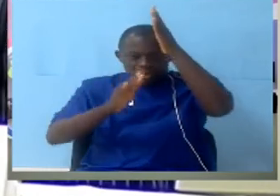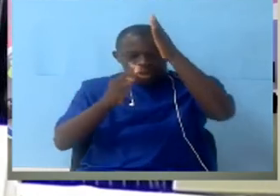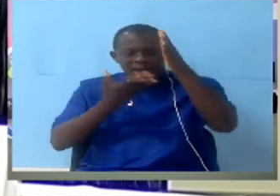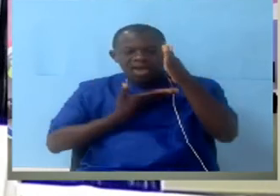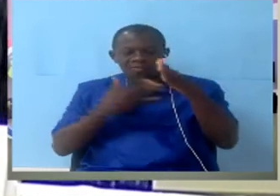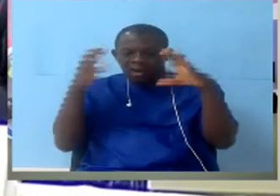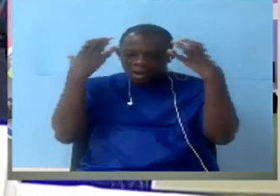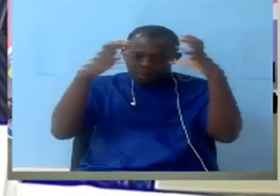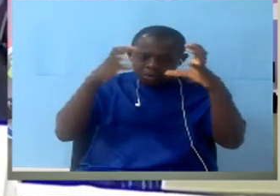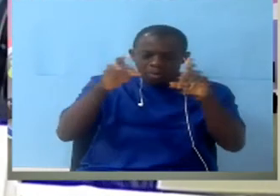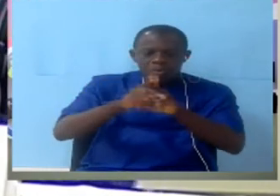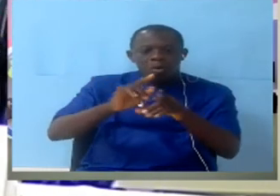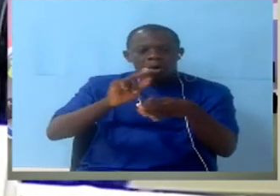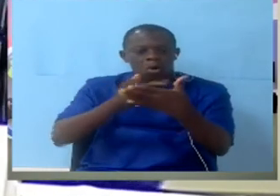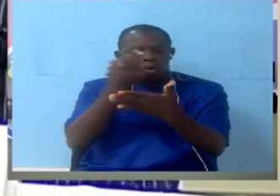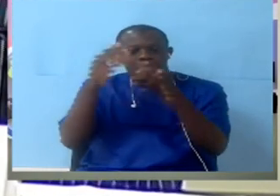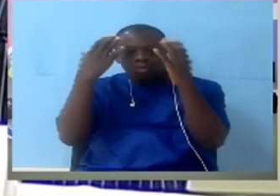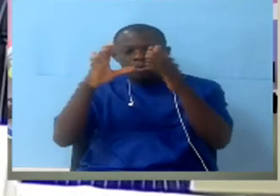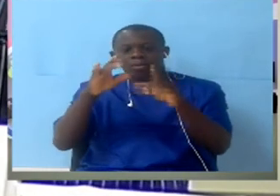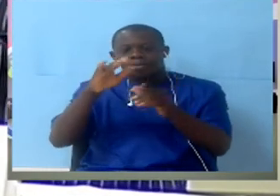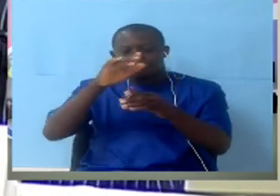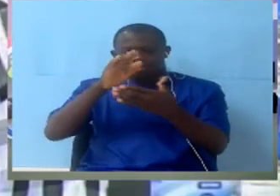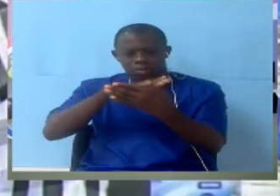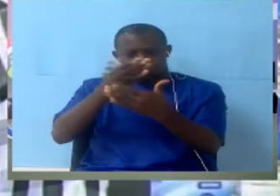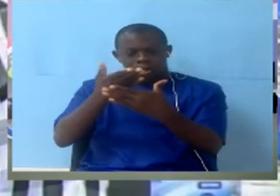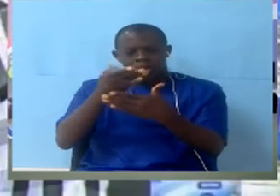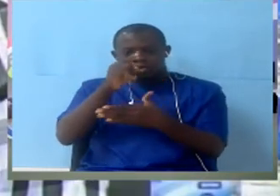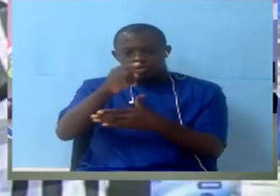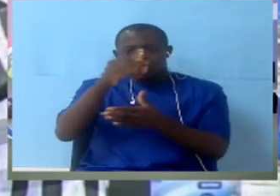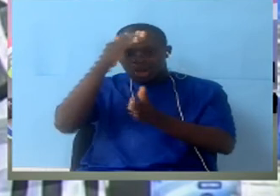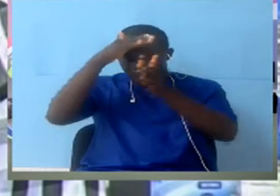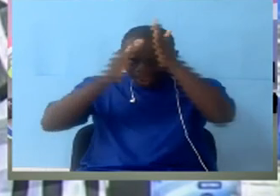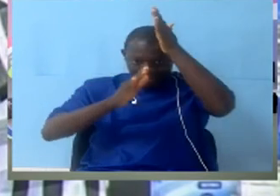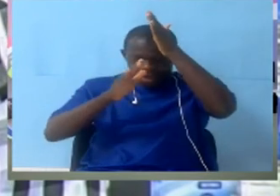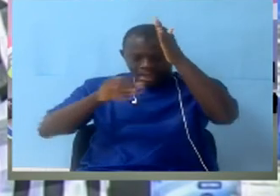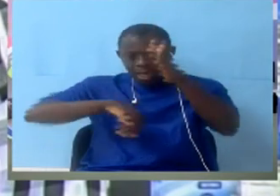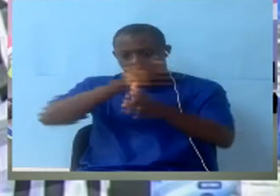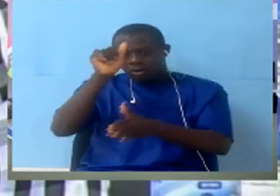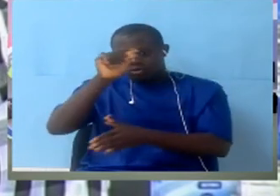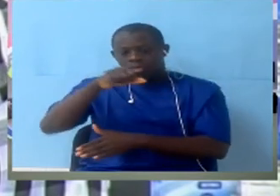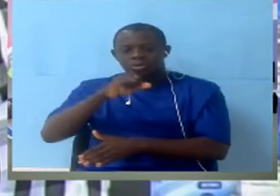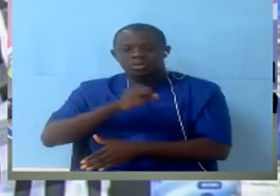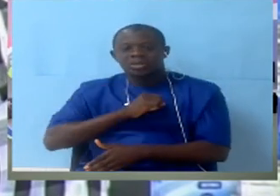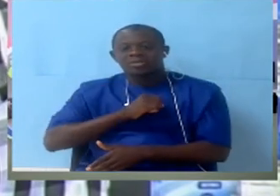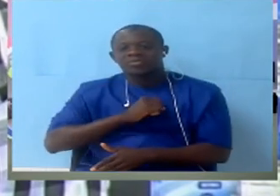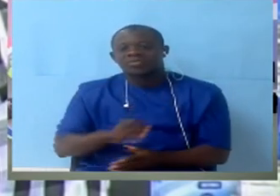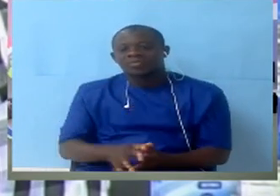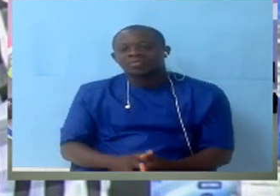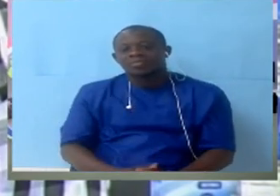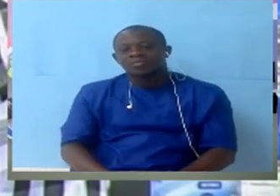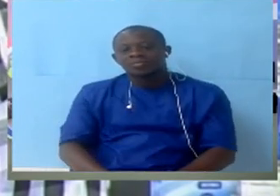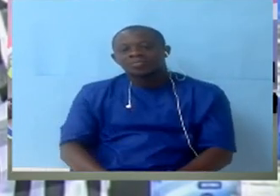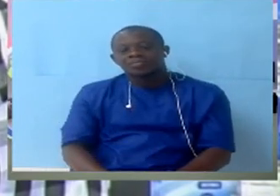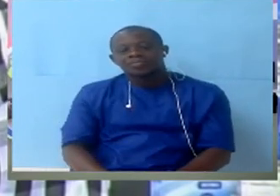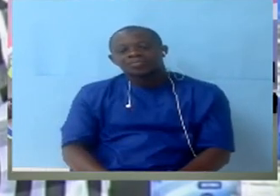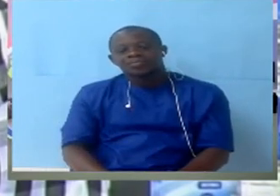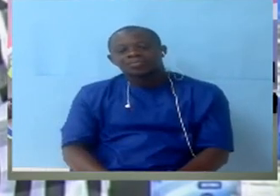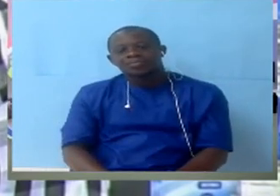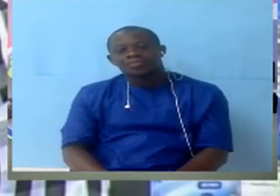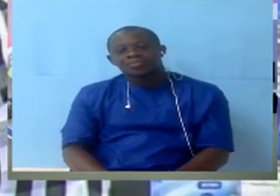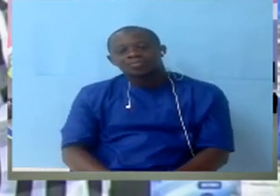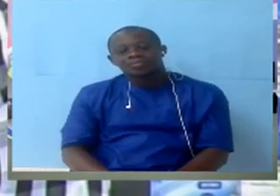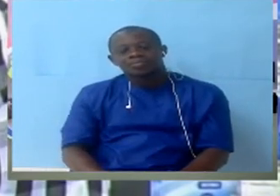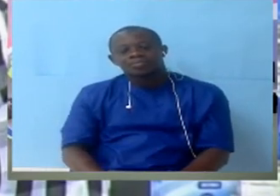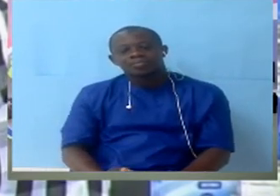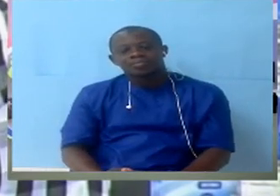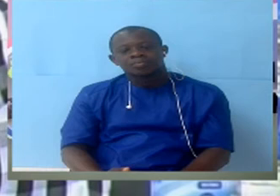between the army and you? Ngo, ako, nying kole ya me yasoro in Ismaila jambe. Fu kole ya la me yalong kwa abete na